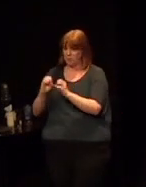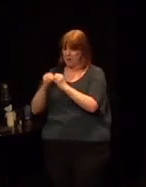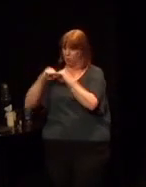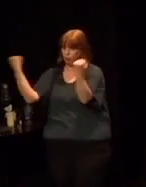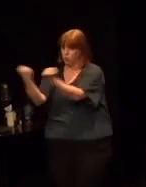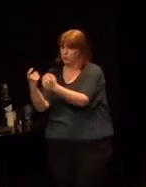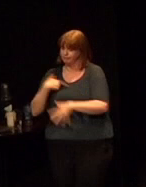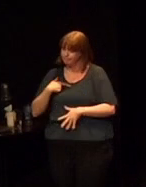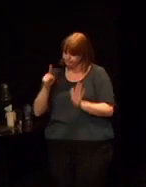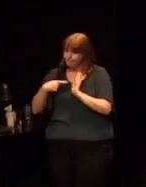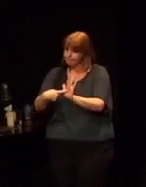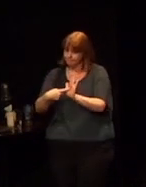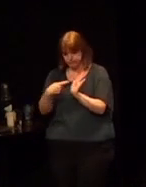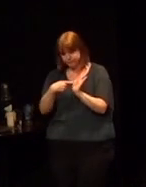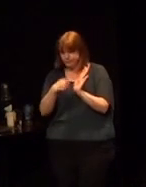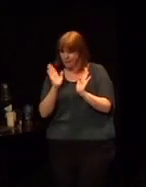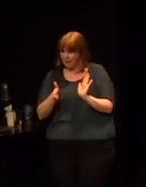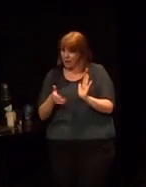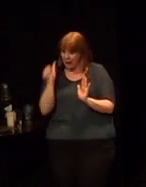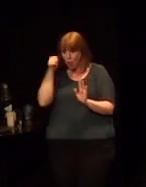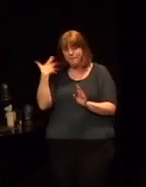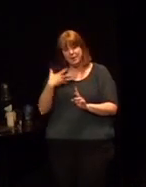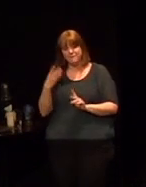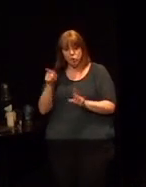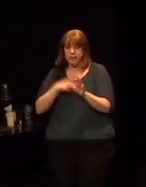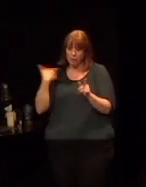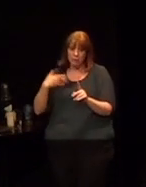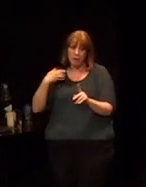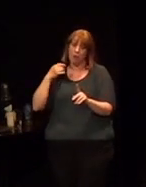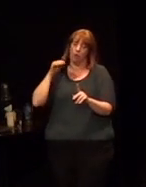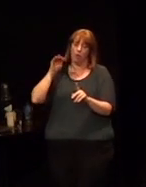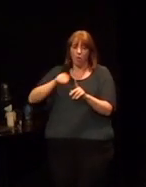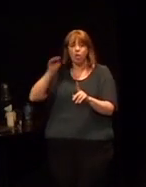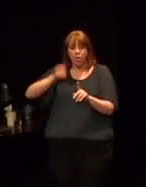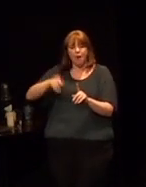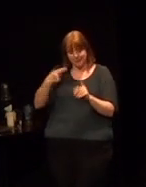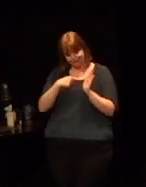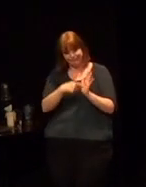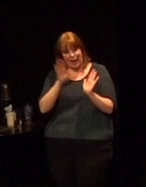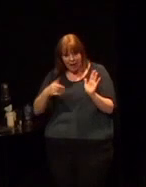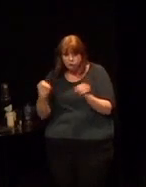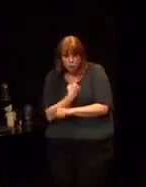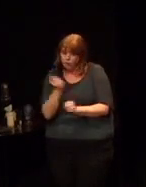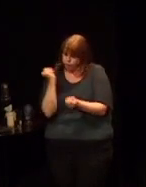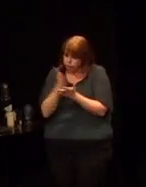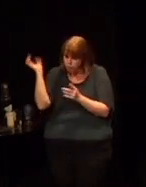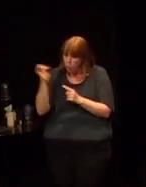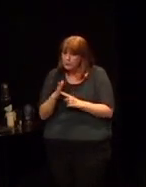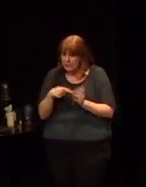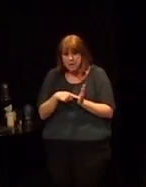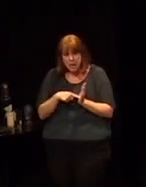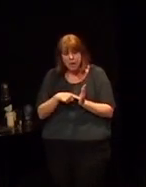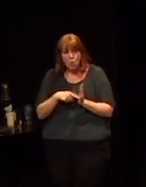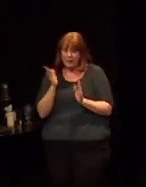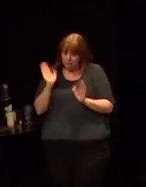and say, listen, it's written down here, so I know I've been banging on about it for a few years. But we have to do something about it. It's really important, and